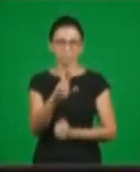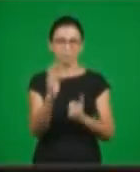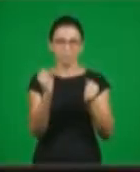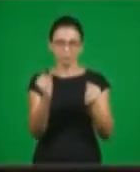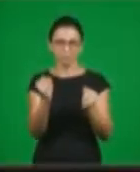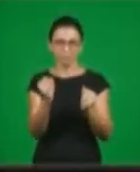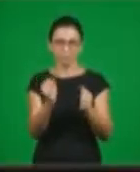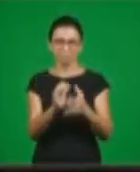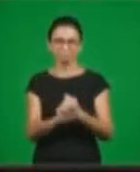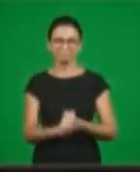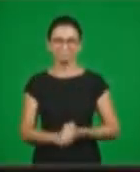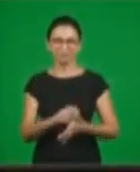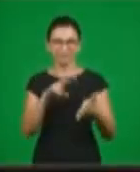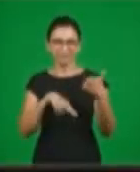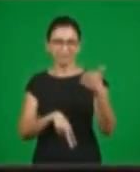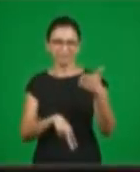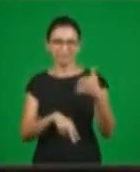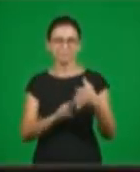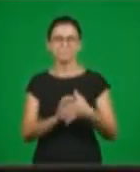Alright, my brothers, we can see